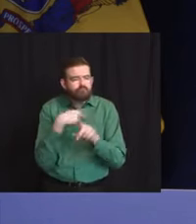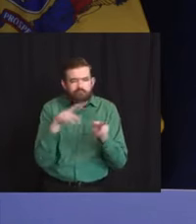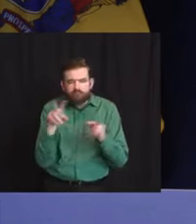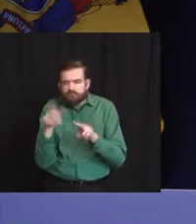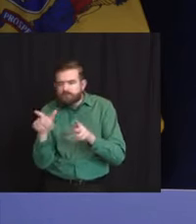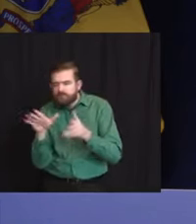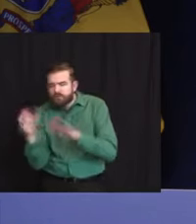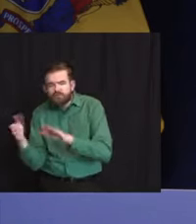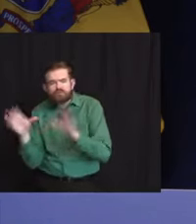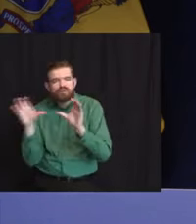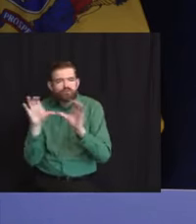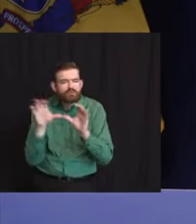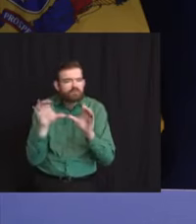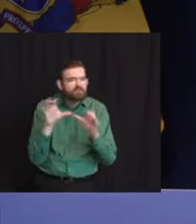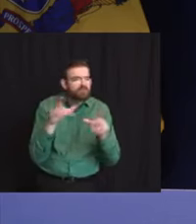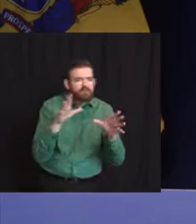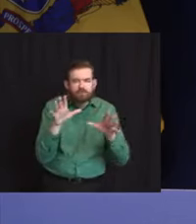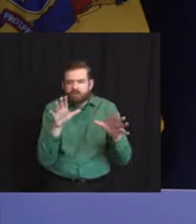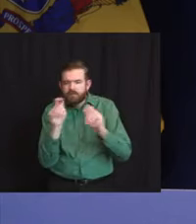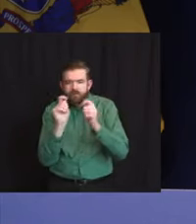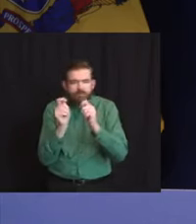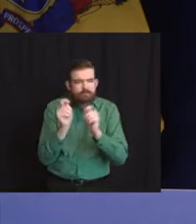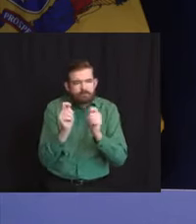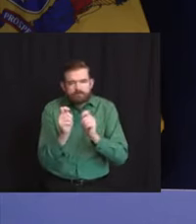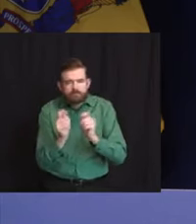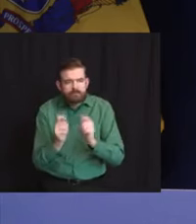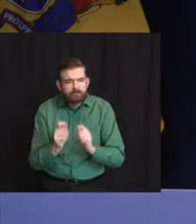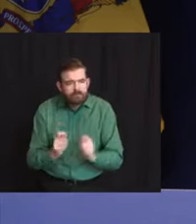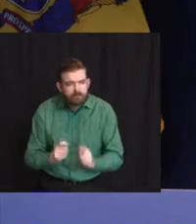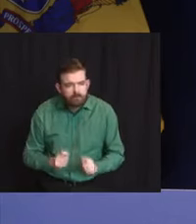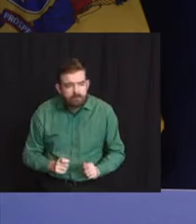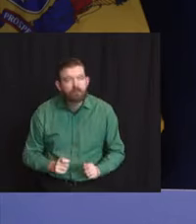numbers vary, but overall, we are still